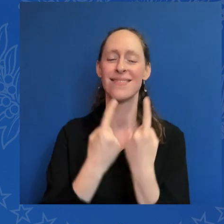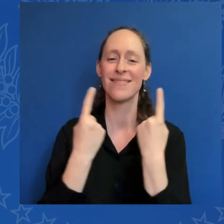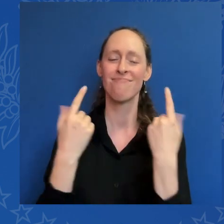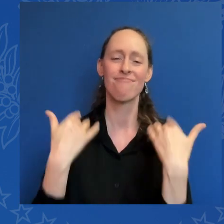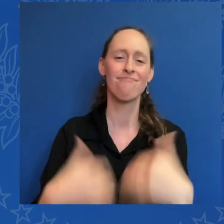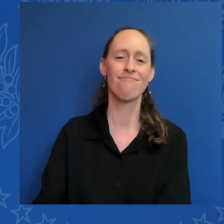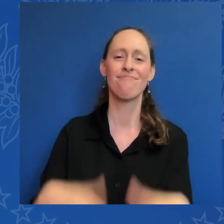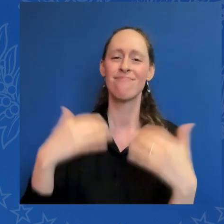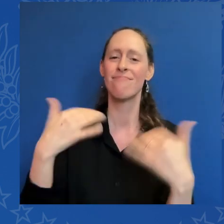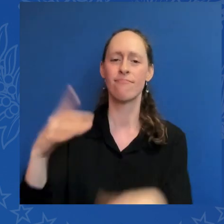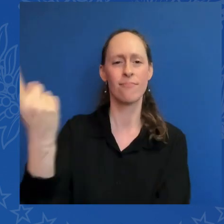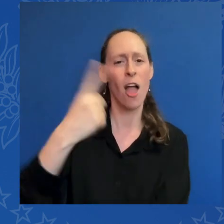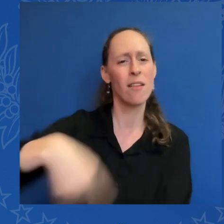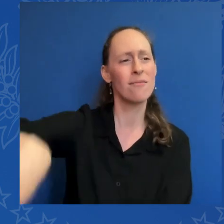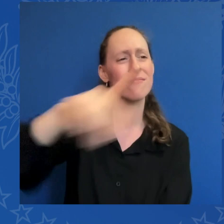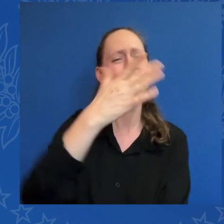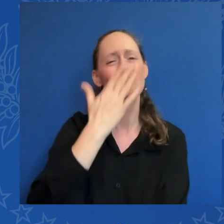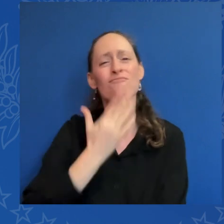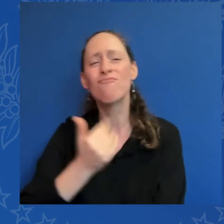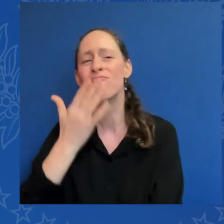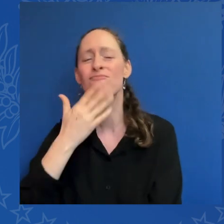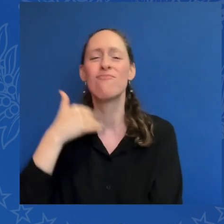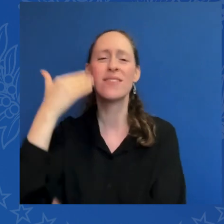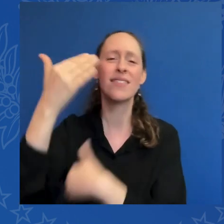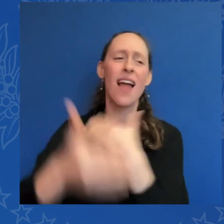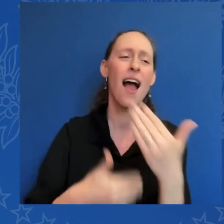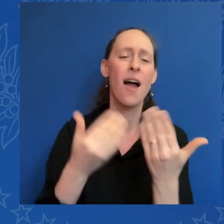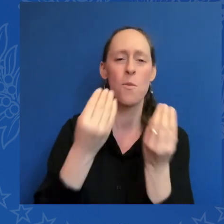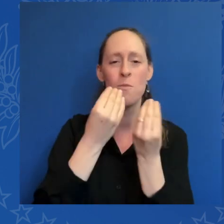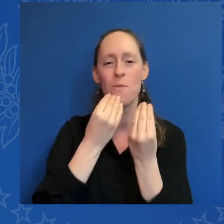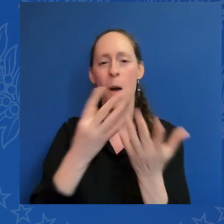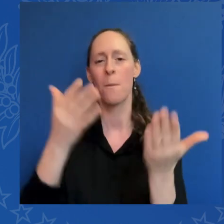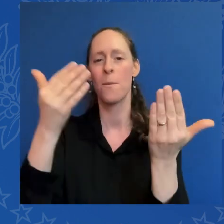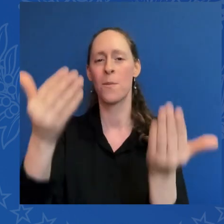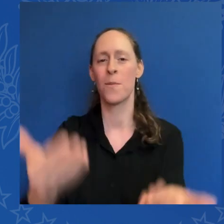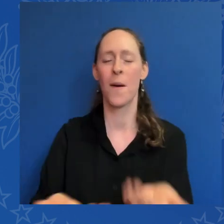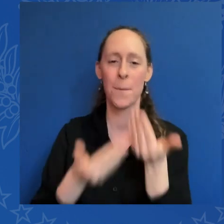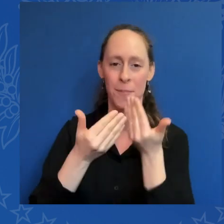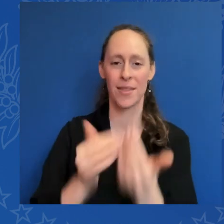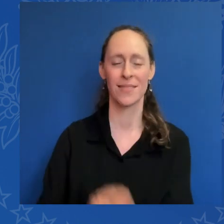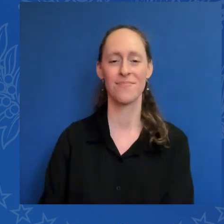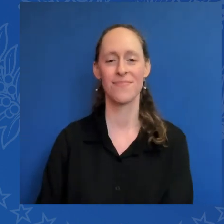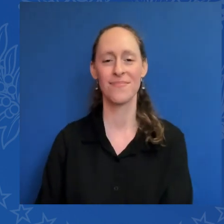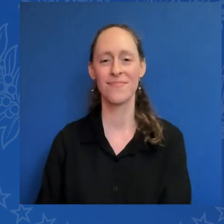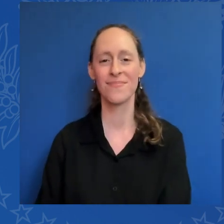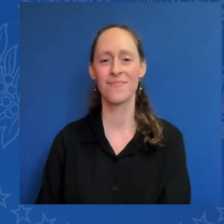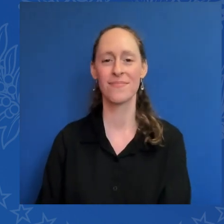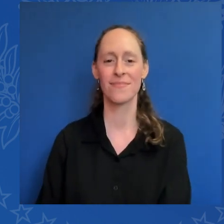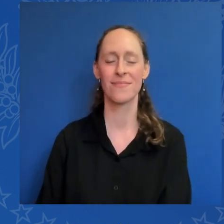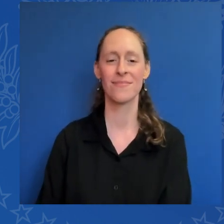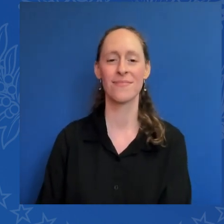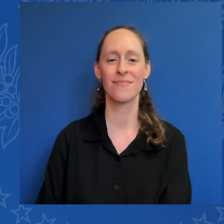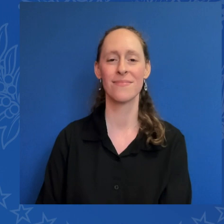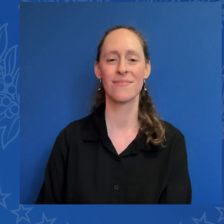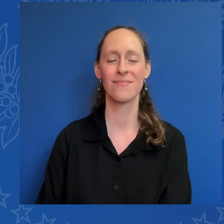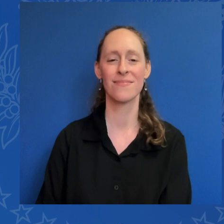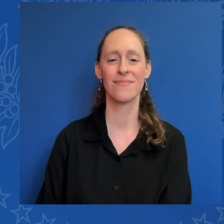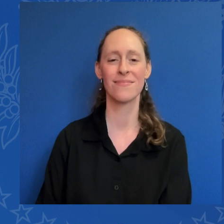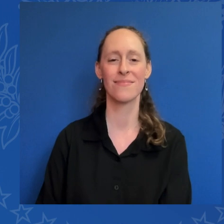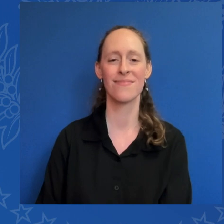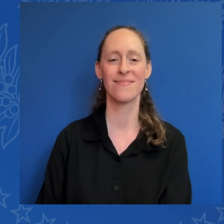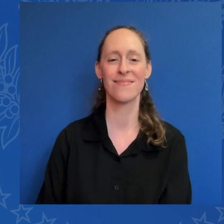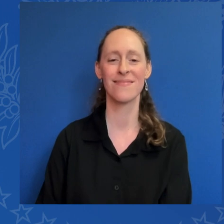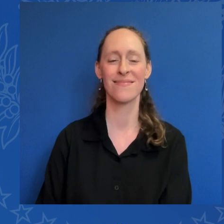visit another special place, Carlingford Castle. High in the hill, the castle that was likely one of the